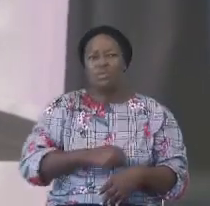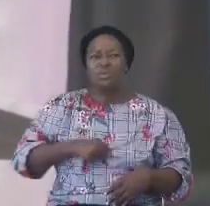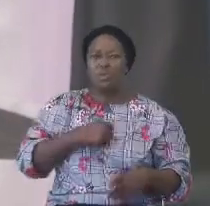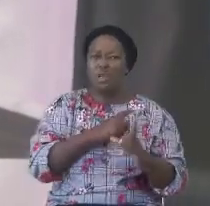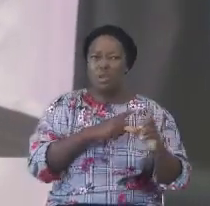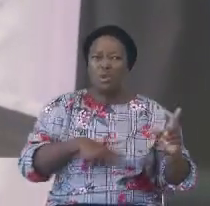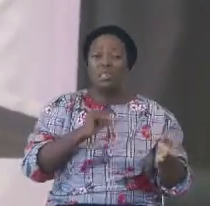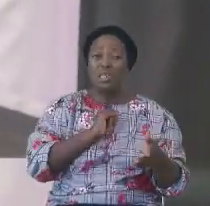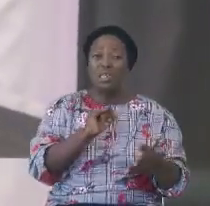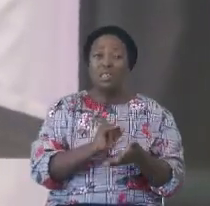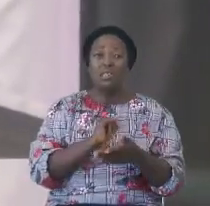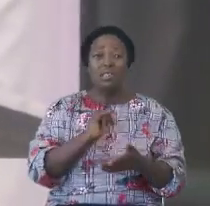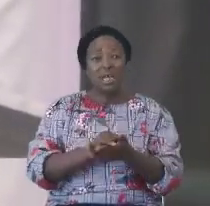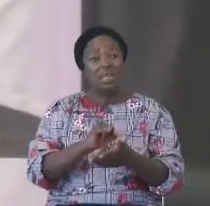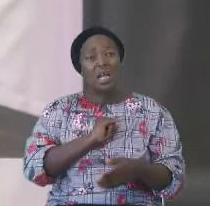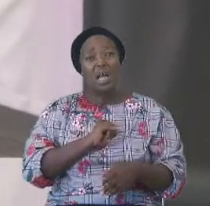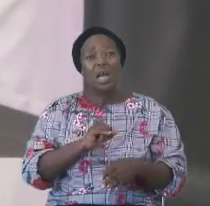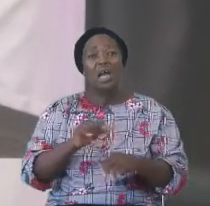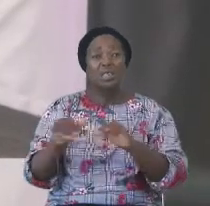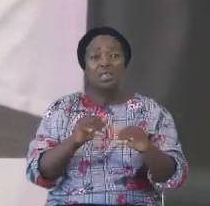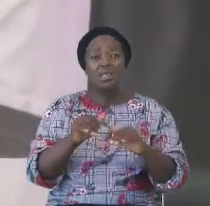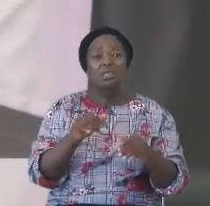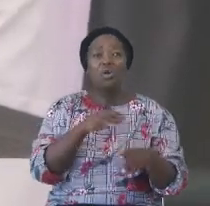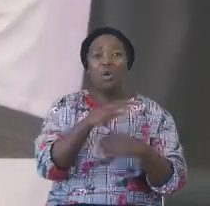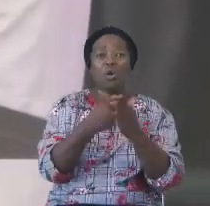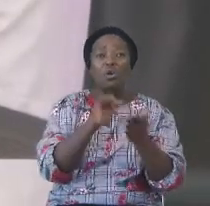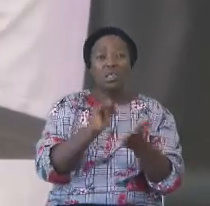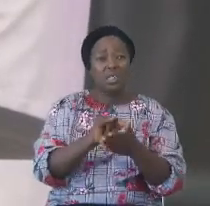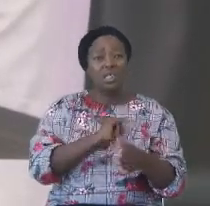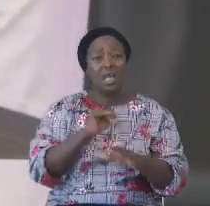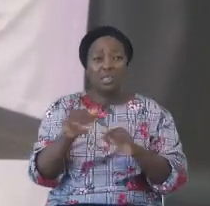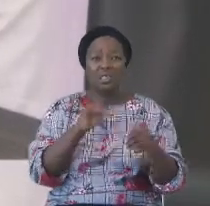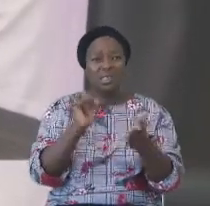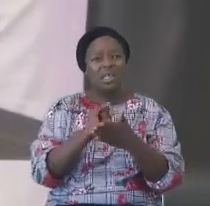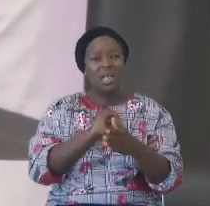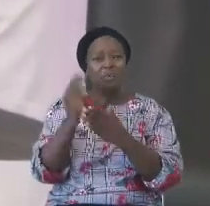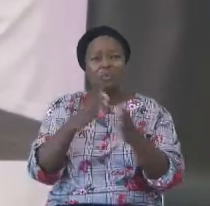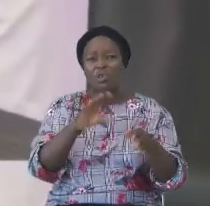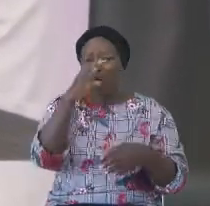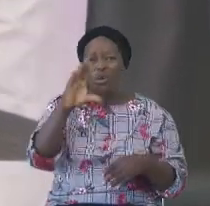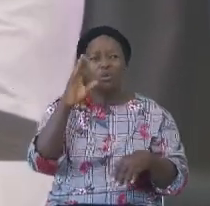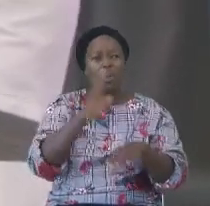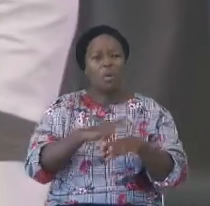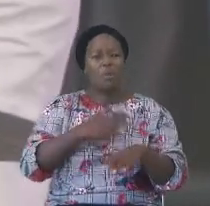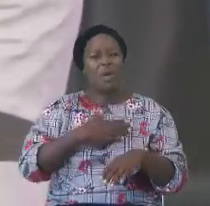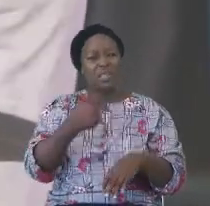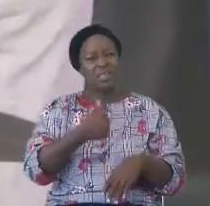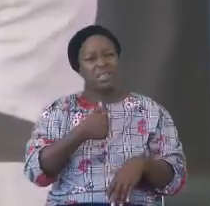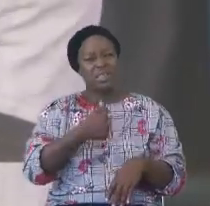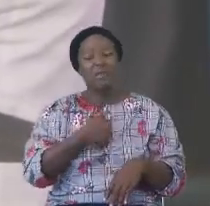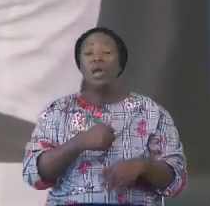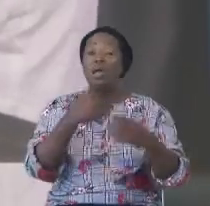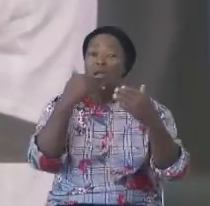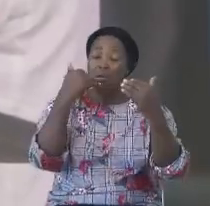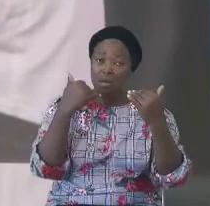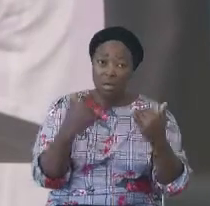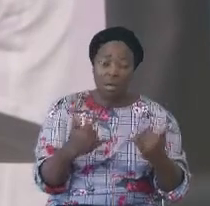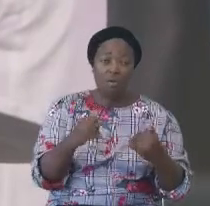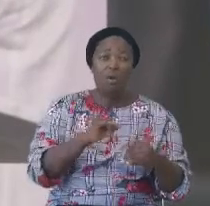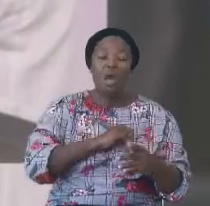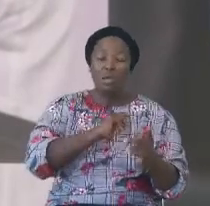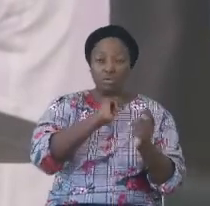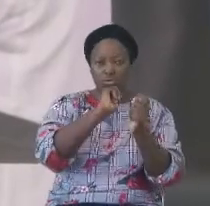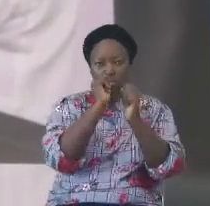that I could say what I said, that I could do what I did, that I could even bring a